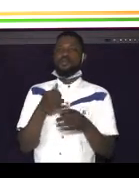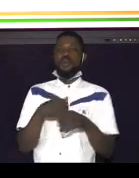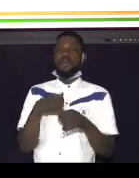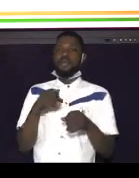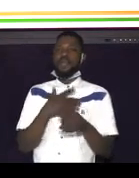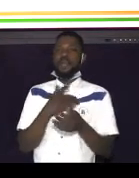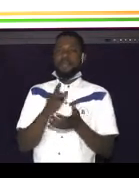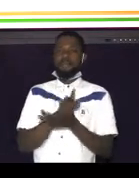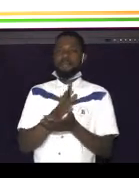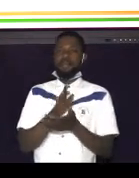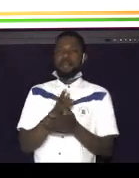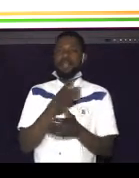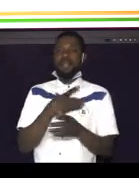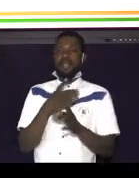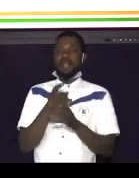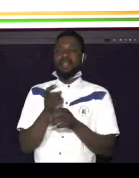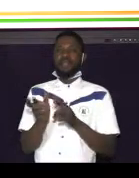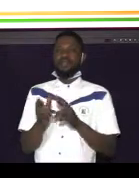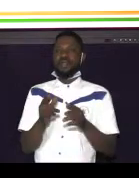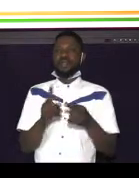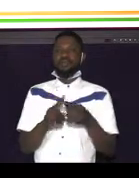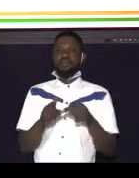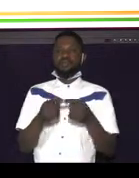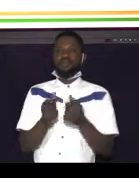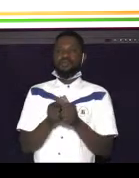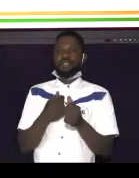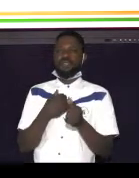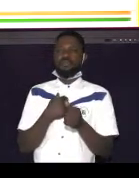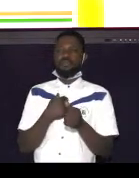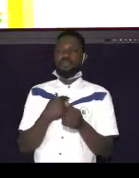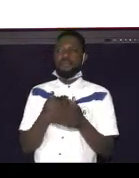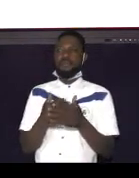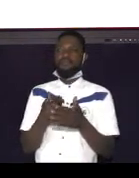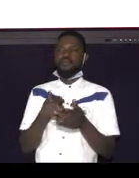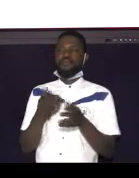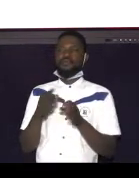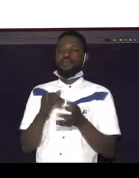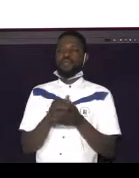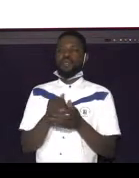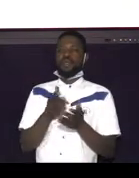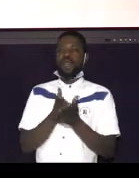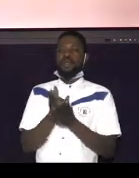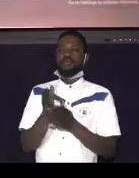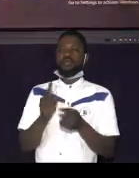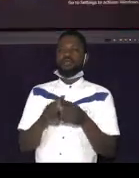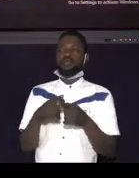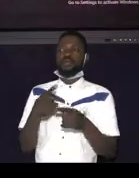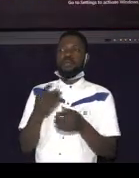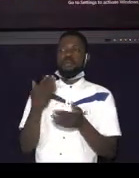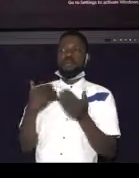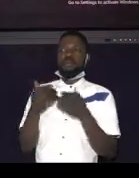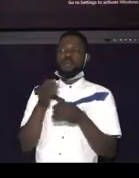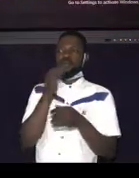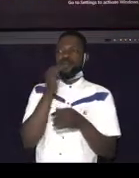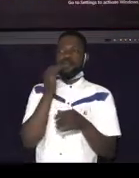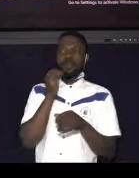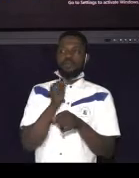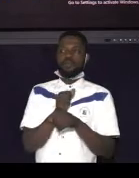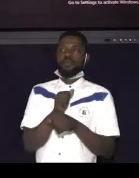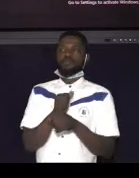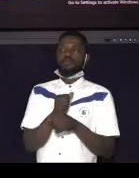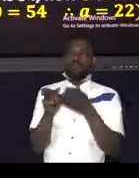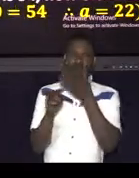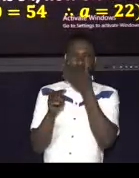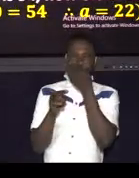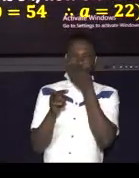aside and get ready to come along with me. Before we do that, we'll look at correction to the previous